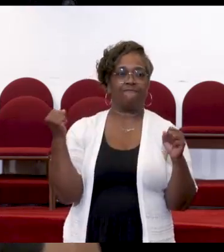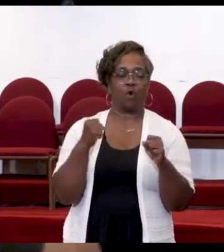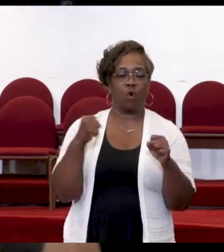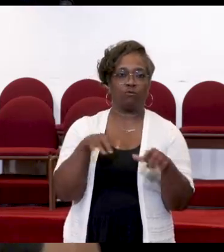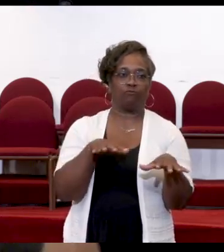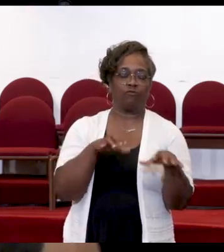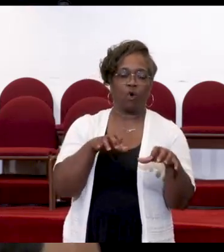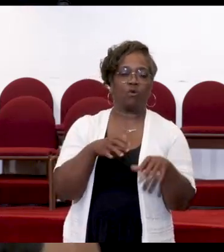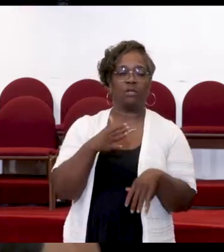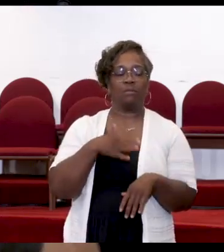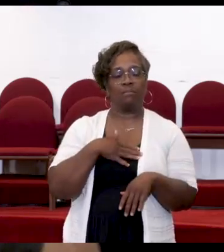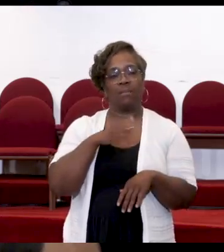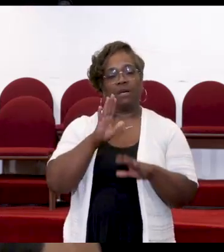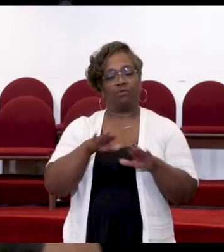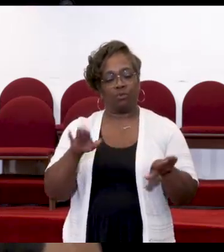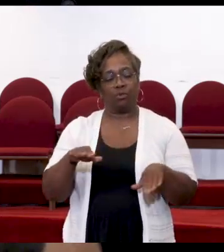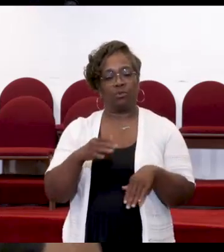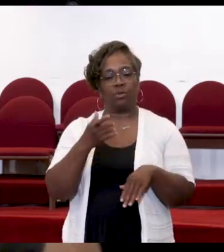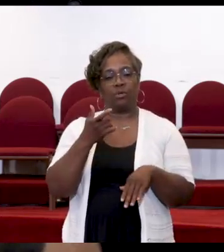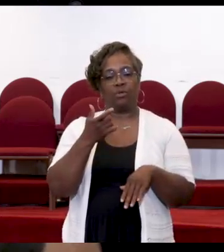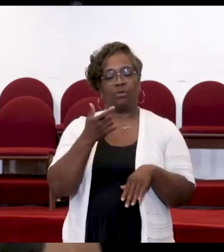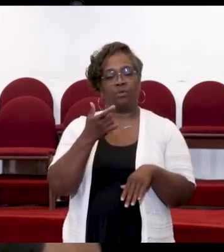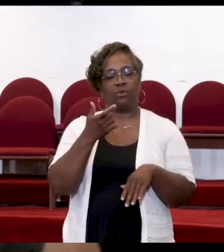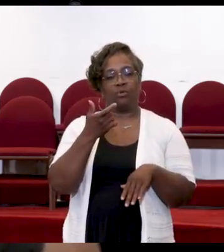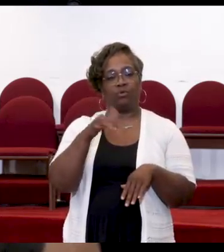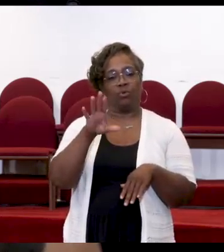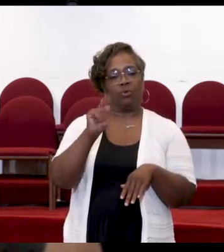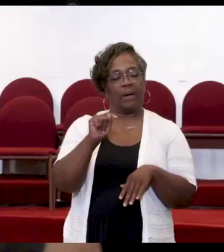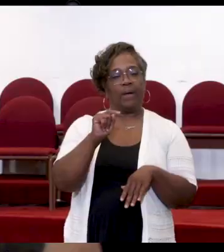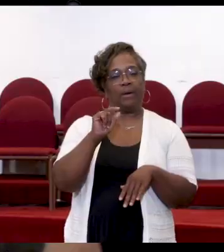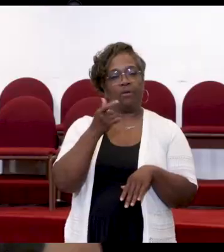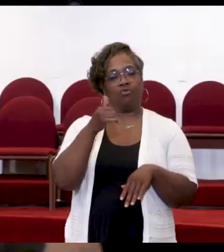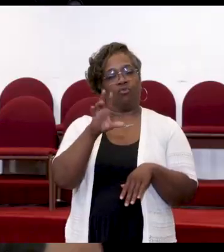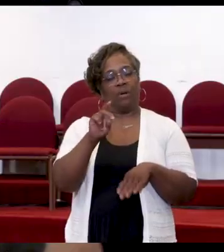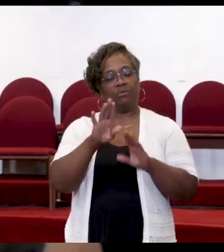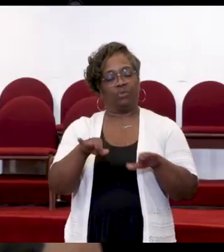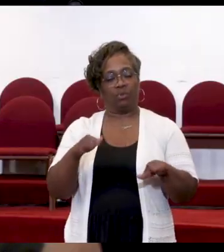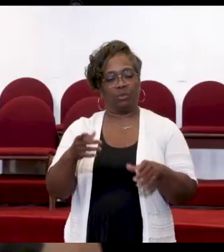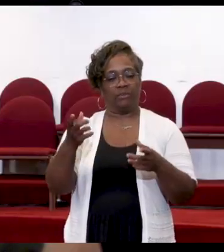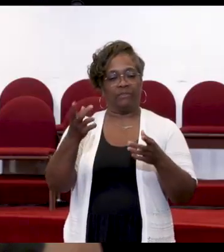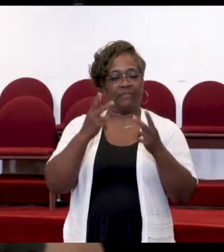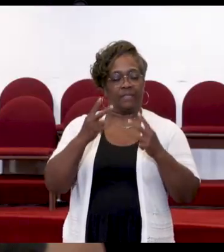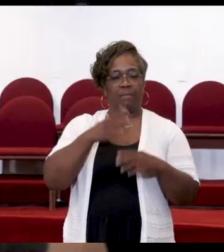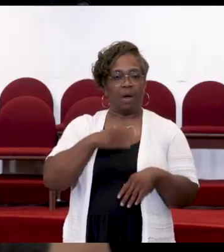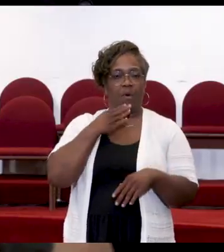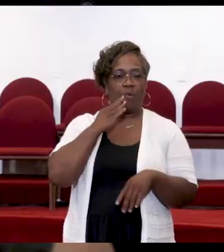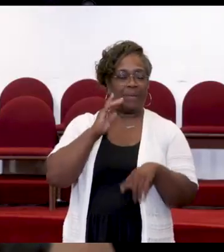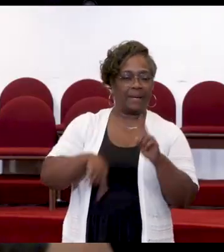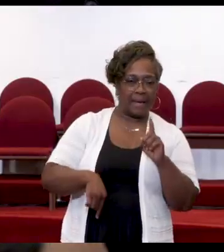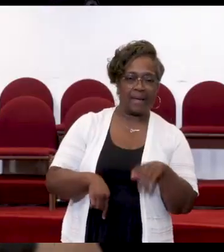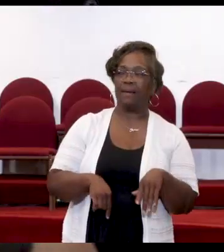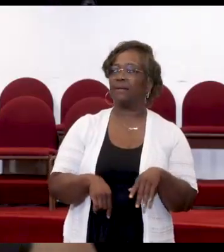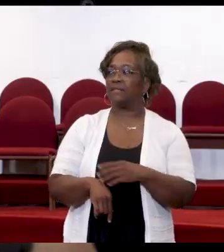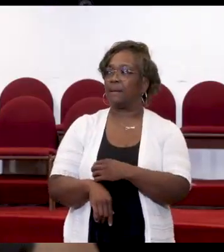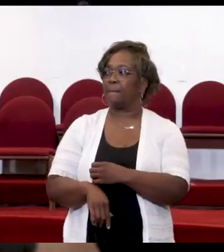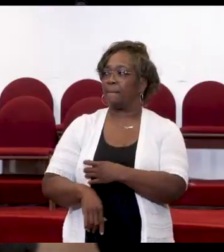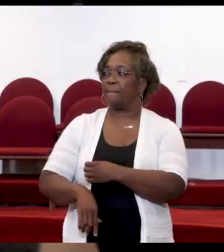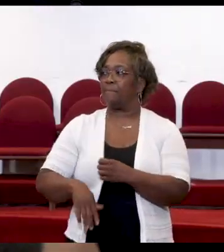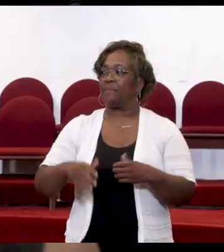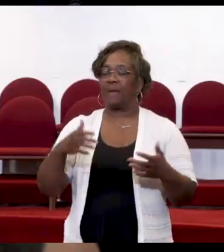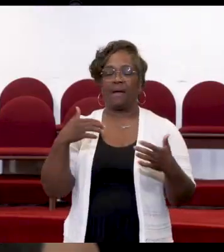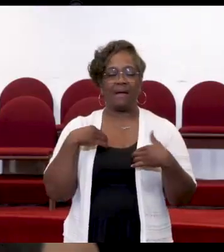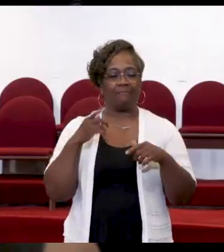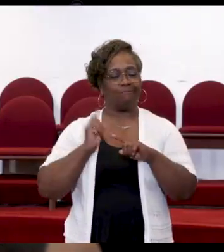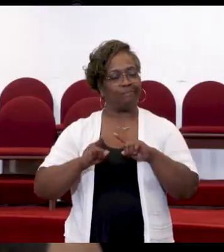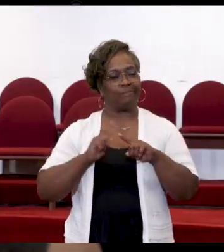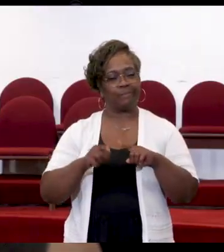come over. My great-grandkids couldn't come over. I froze. I got extension cords in my basement, Mr. So-and-so, you know what I'm talking about. I got extension cords.